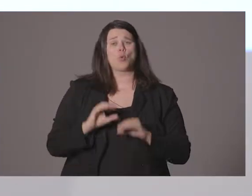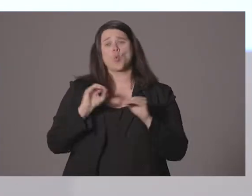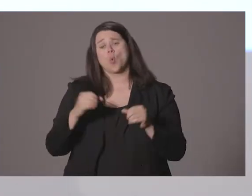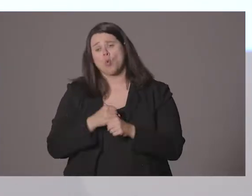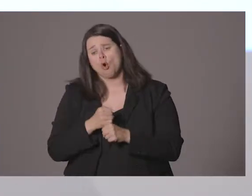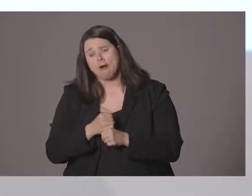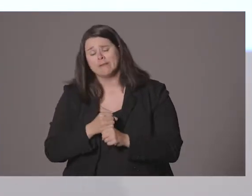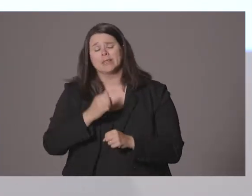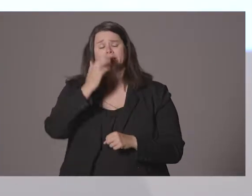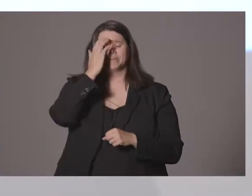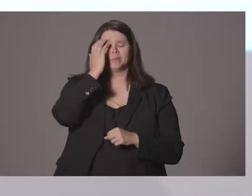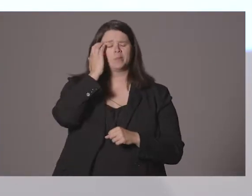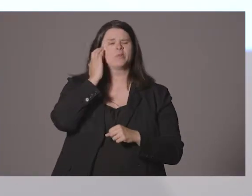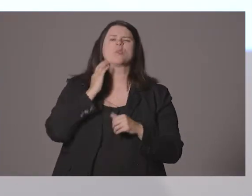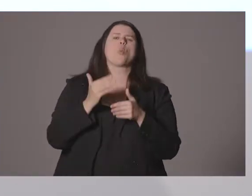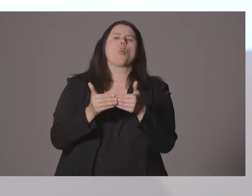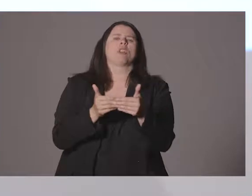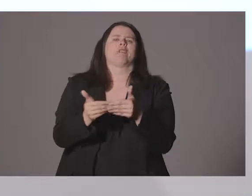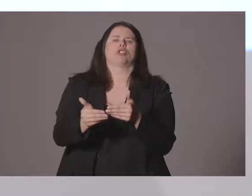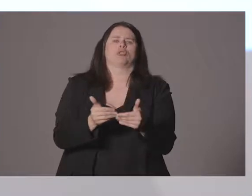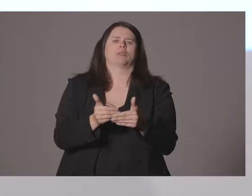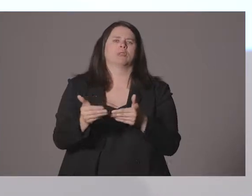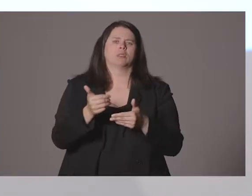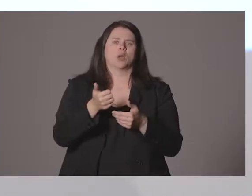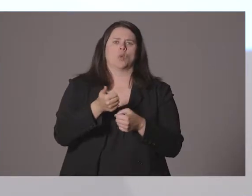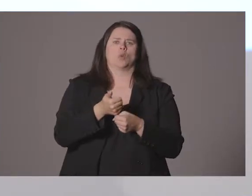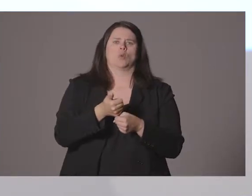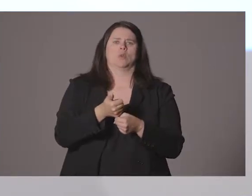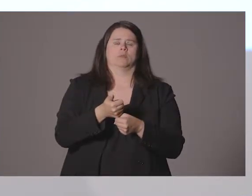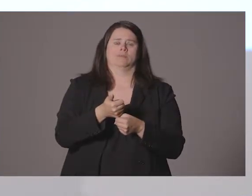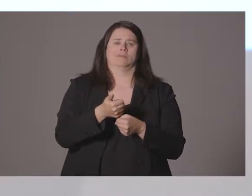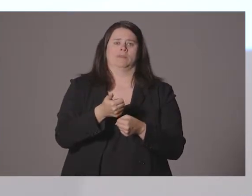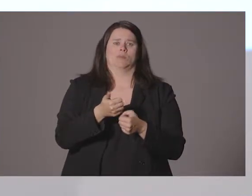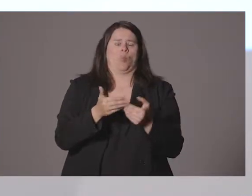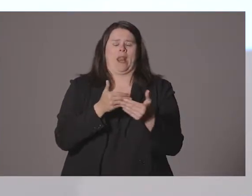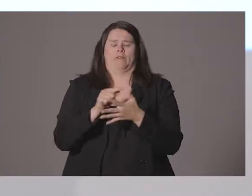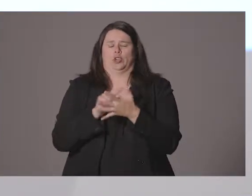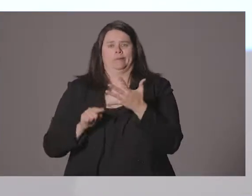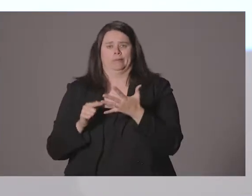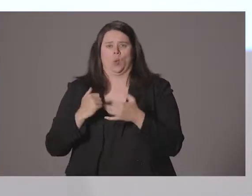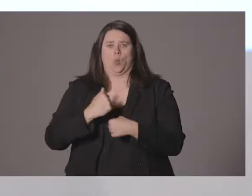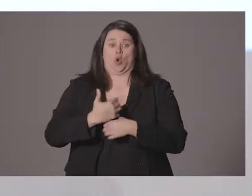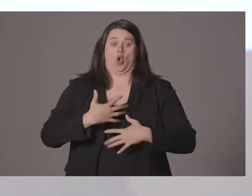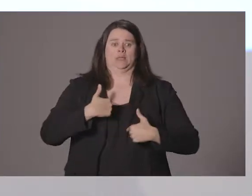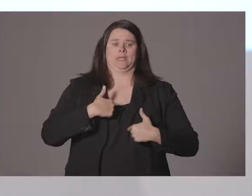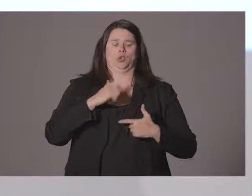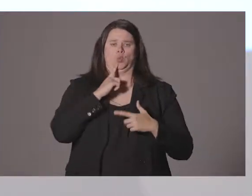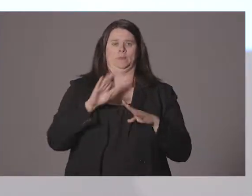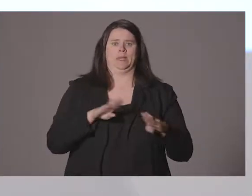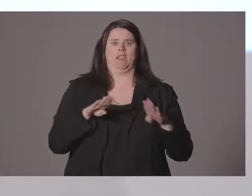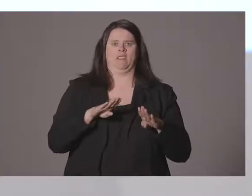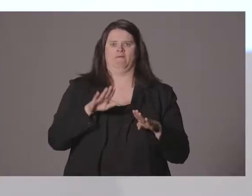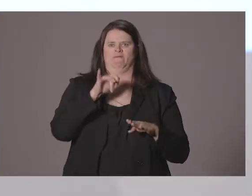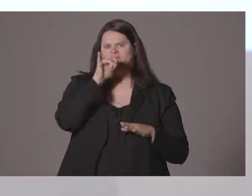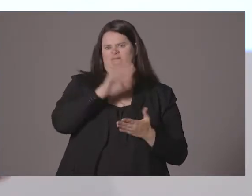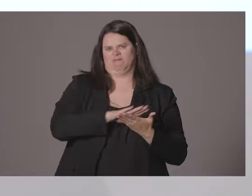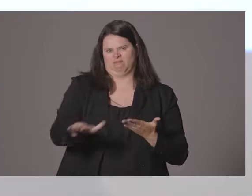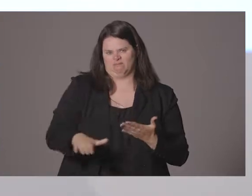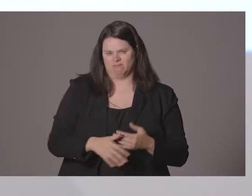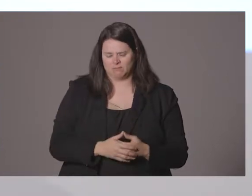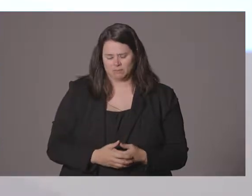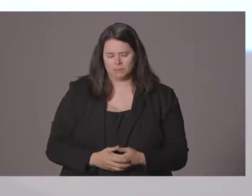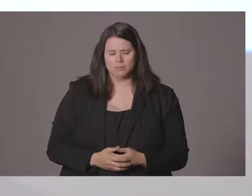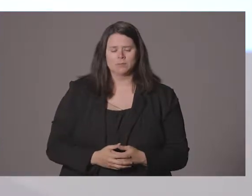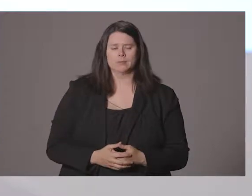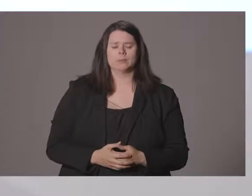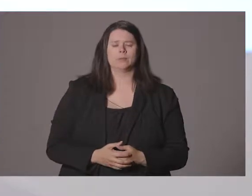didn't get my coffee or whatever it is that might cause me to act out in an undesirable way. The other